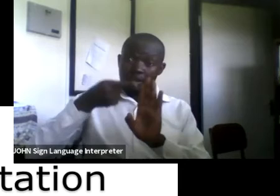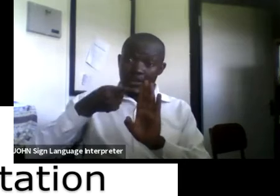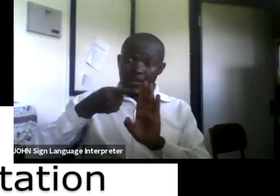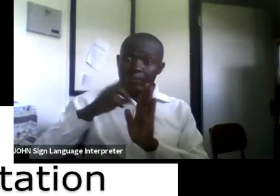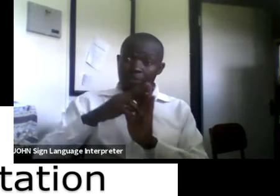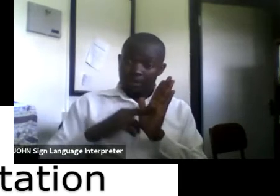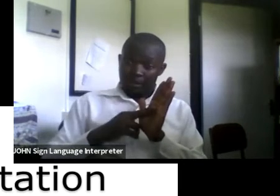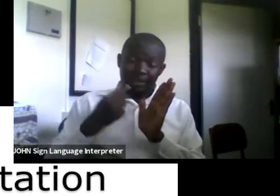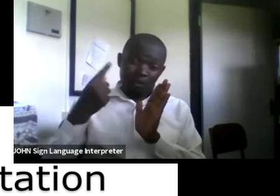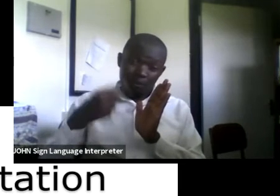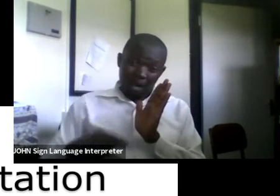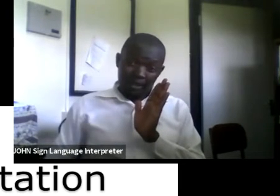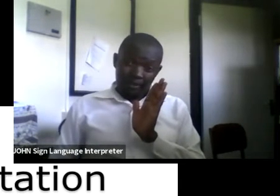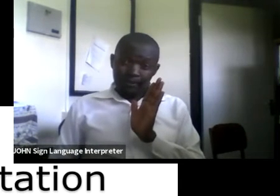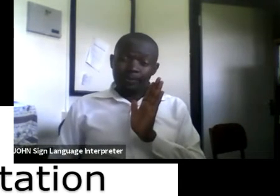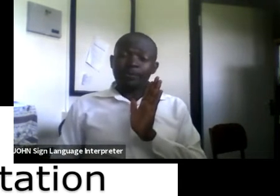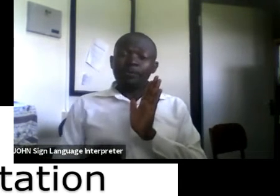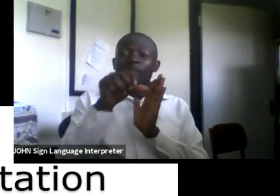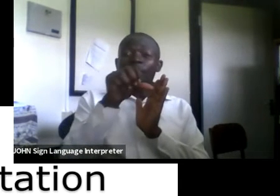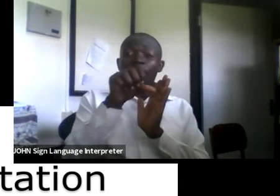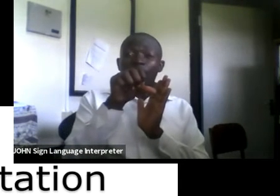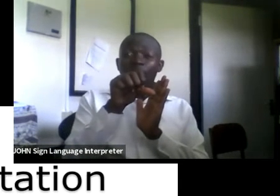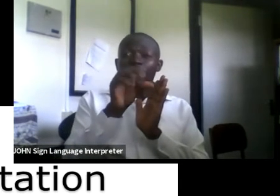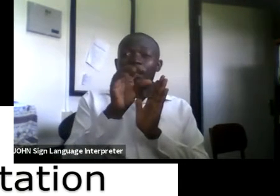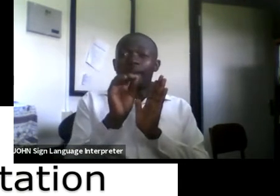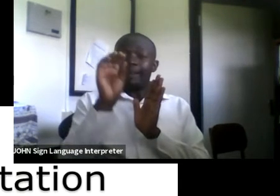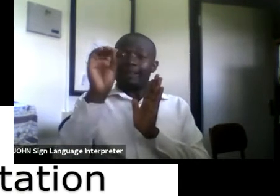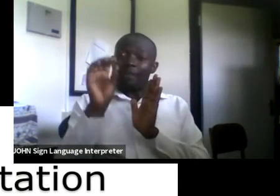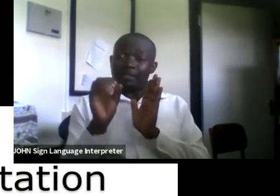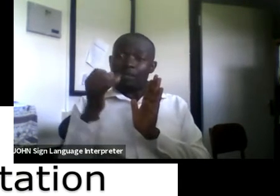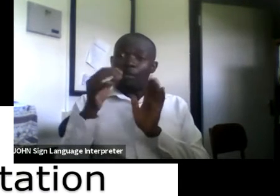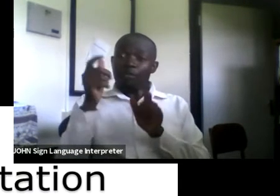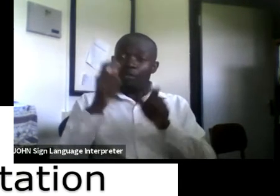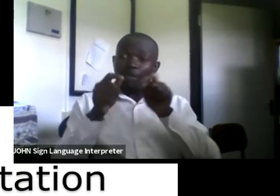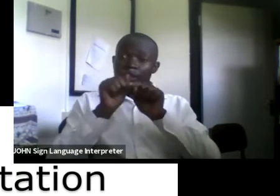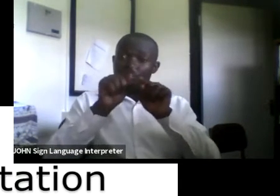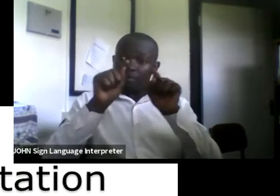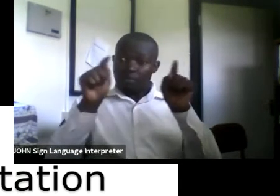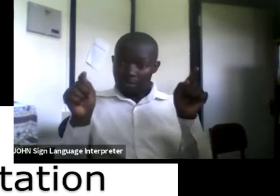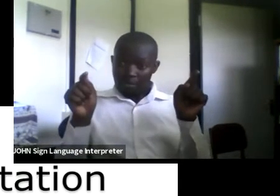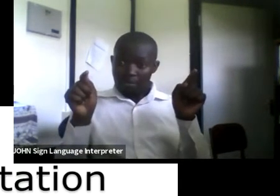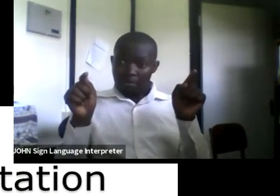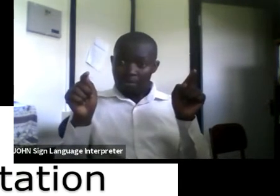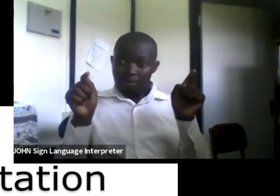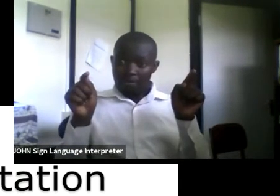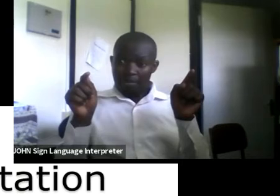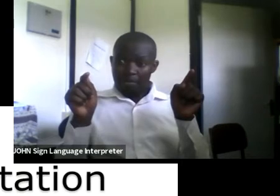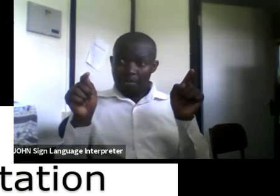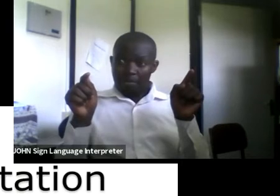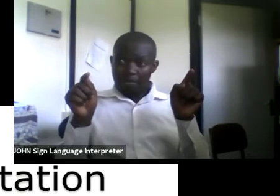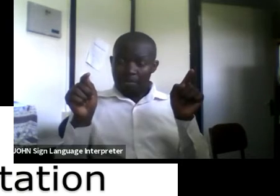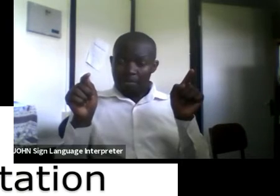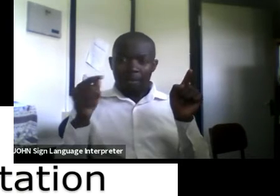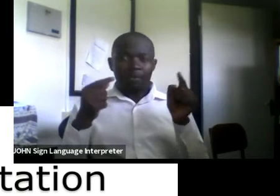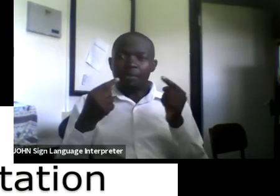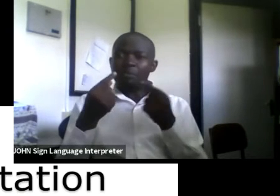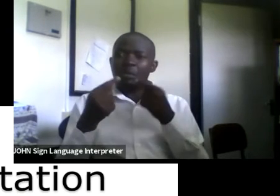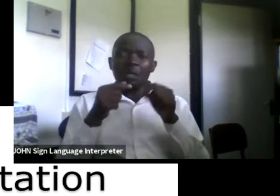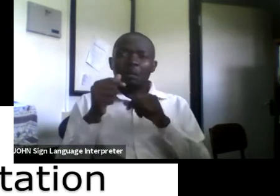says that 90% of the people, I did not mention about